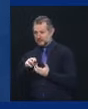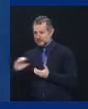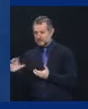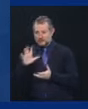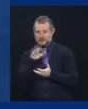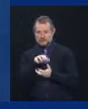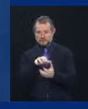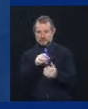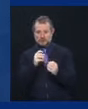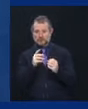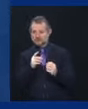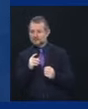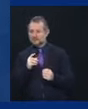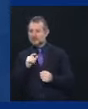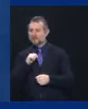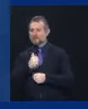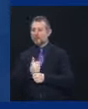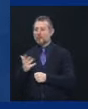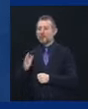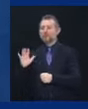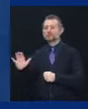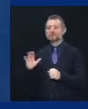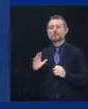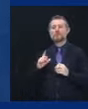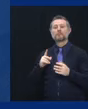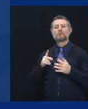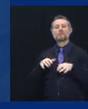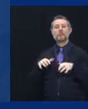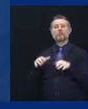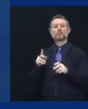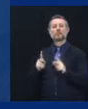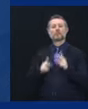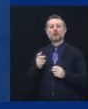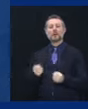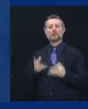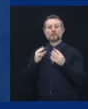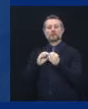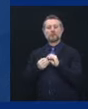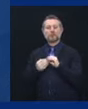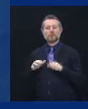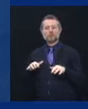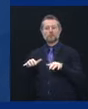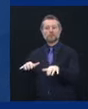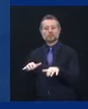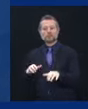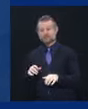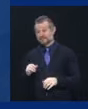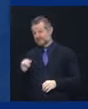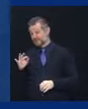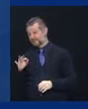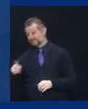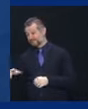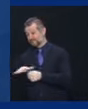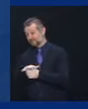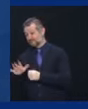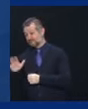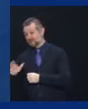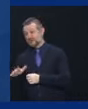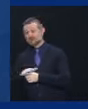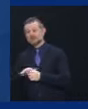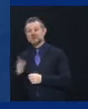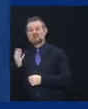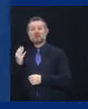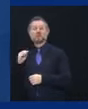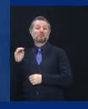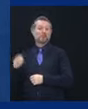on a pure percentage of their population. If a region is 14% of the state's population, they get